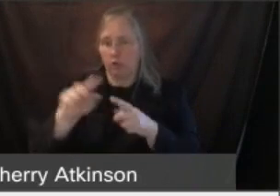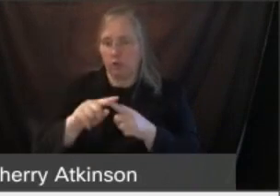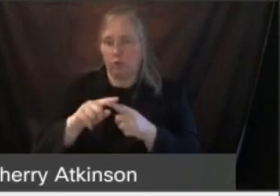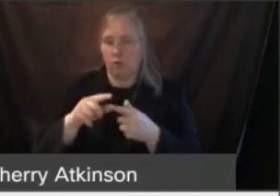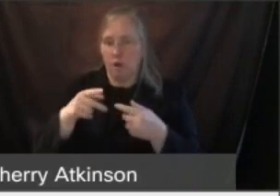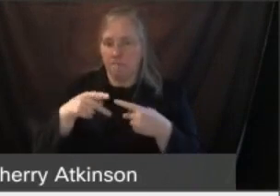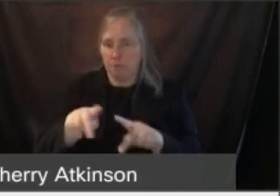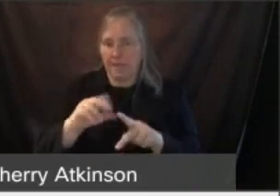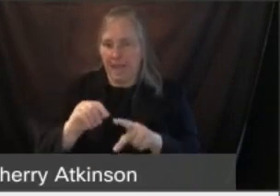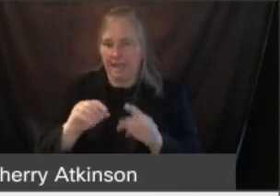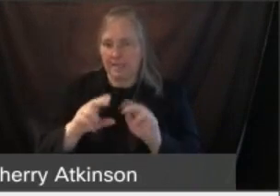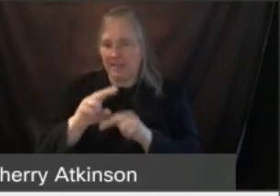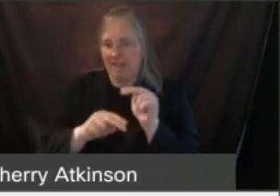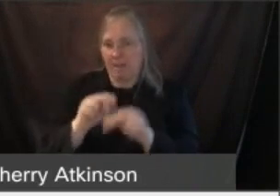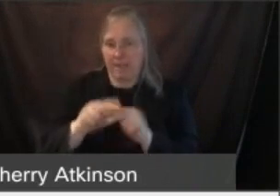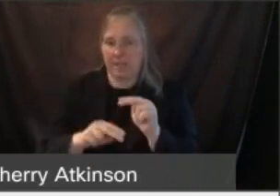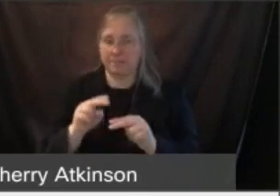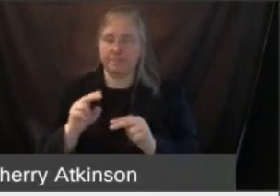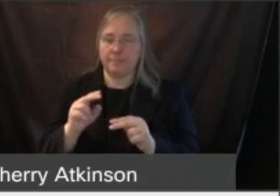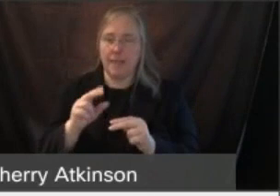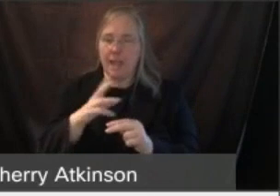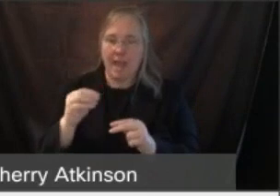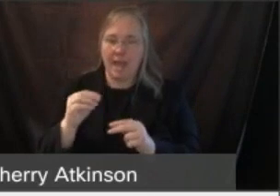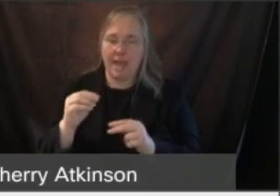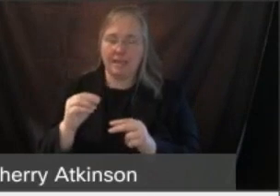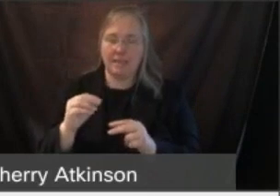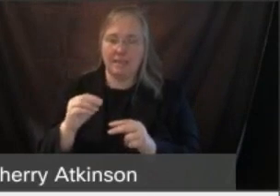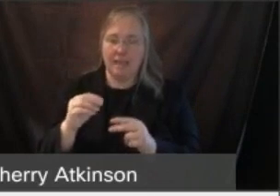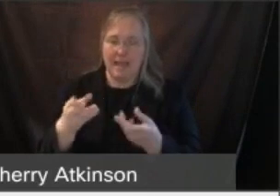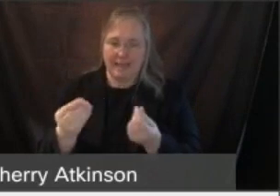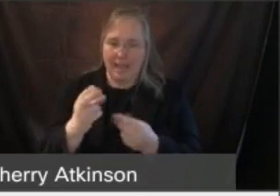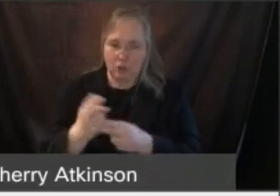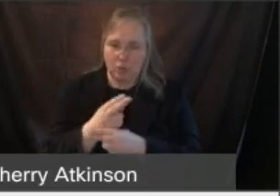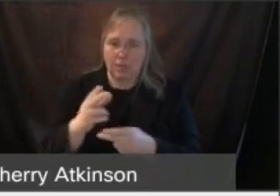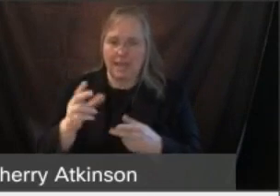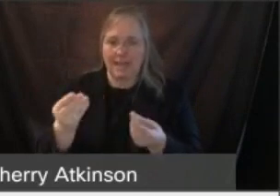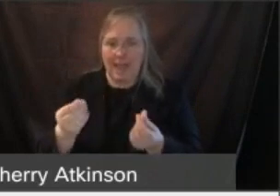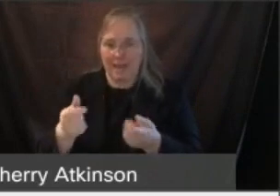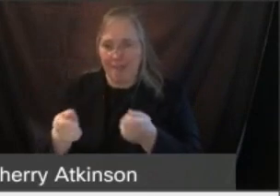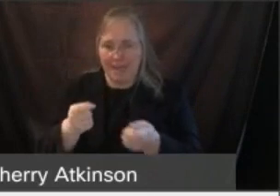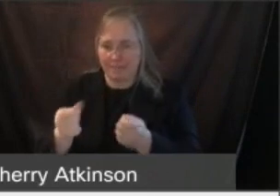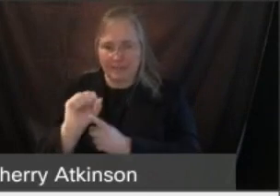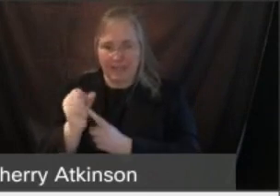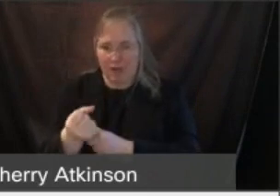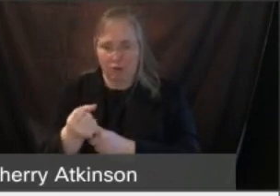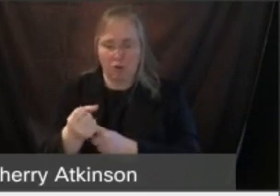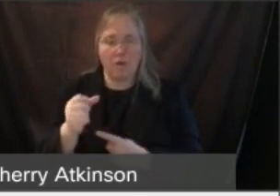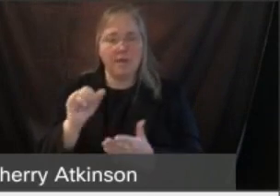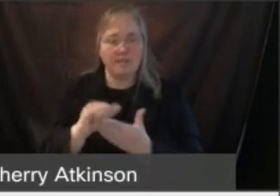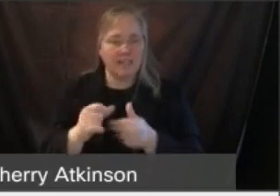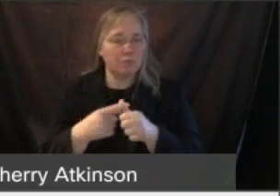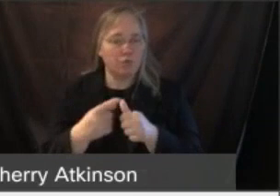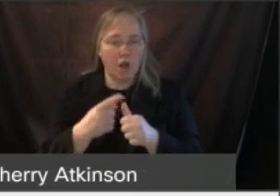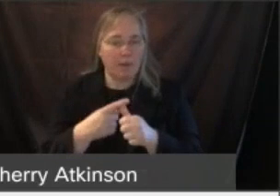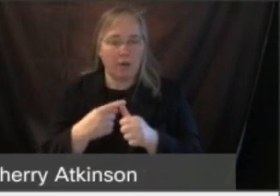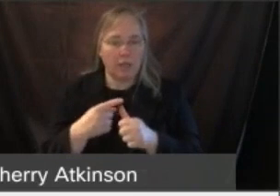and development and land management scenario that is primarily